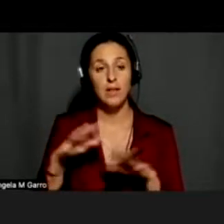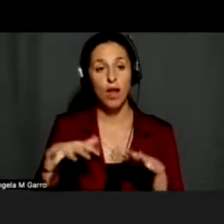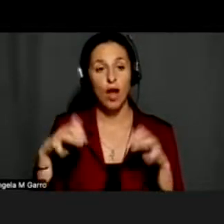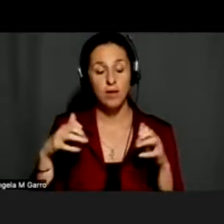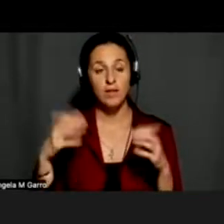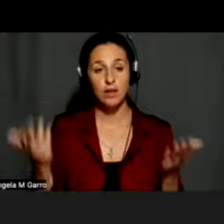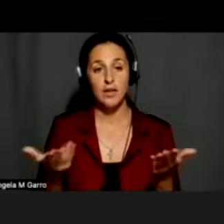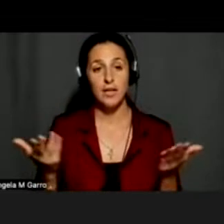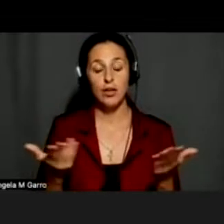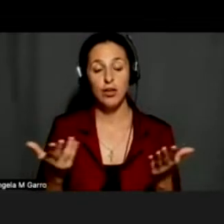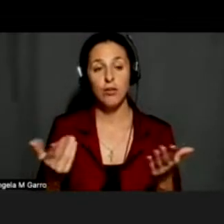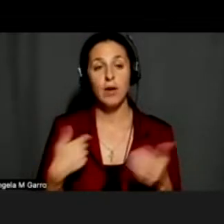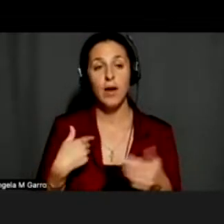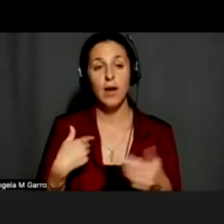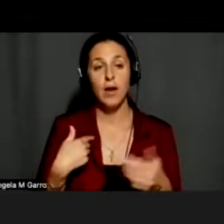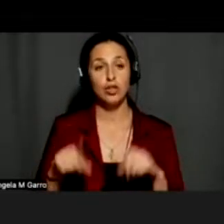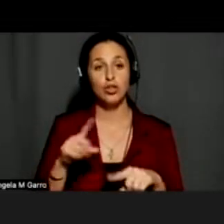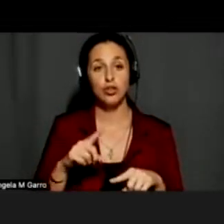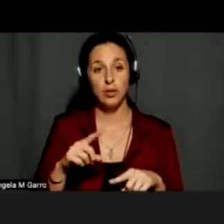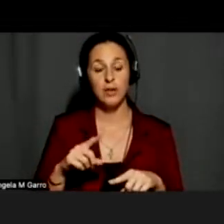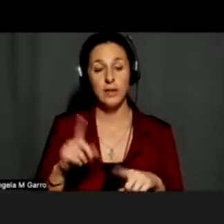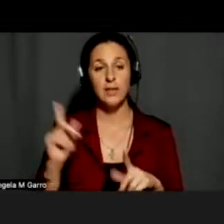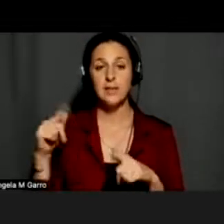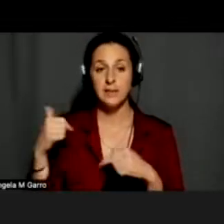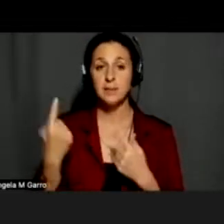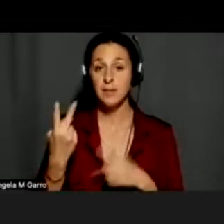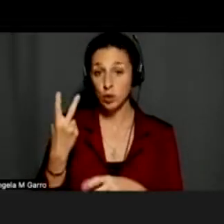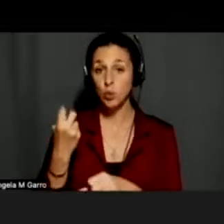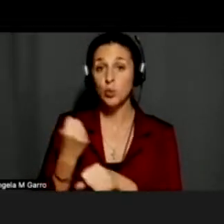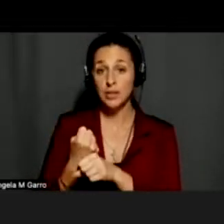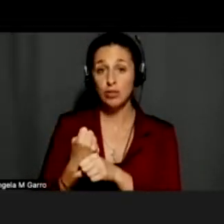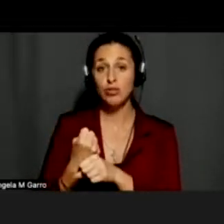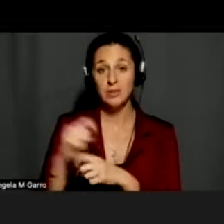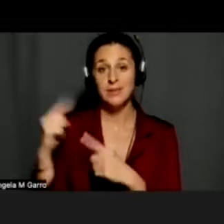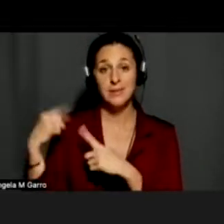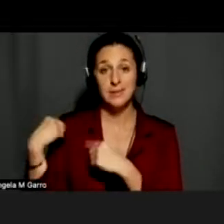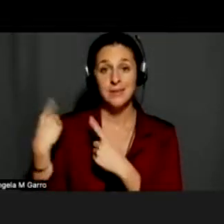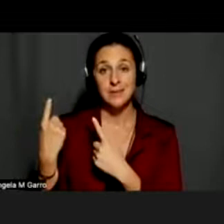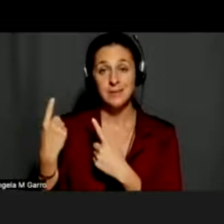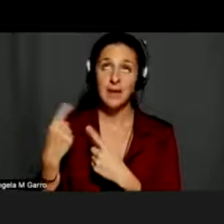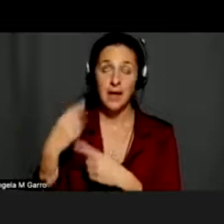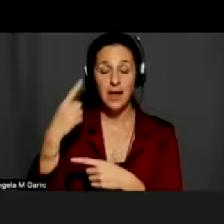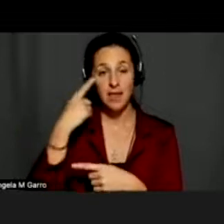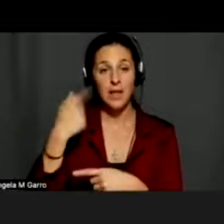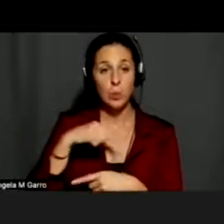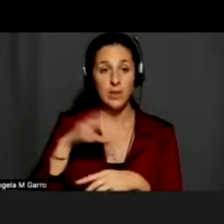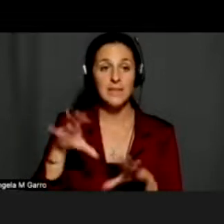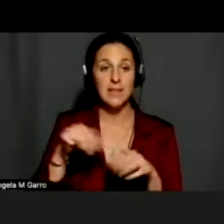I would agree that it has been 2 years since, I mean, I think we did this in distance